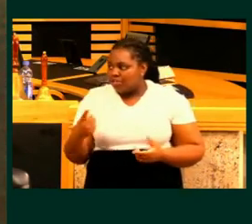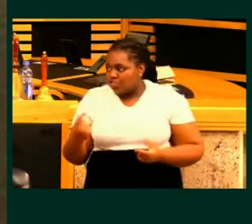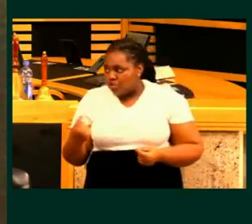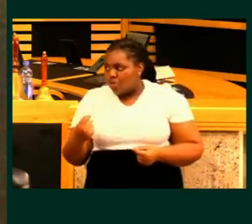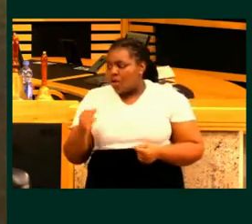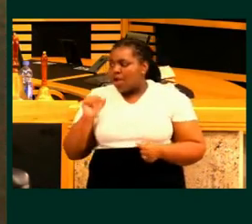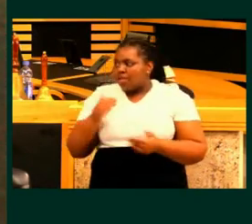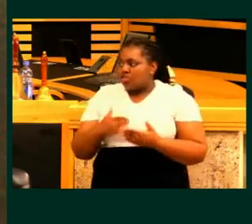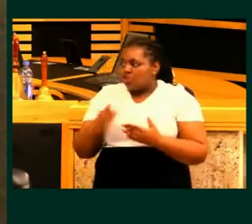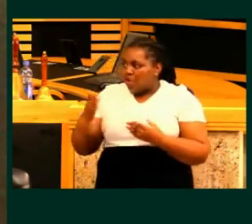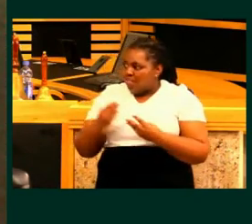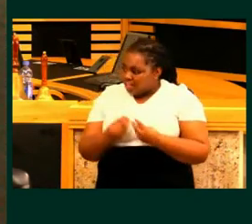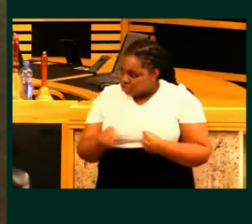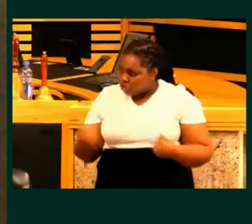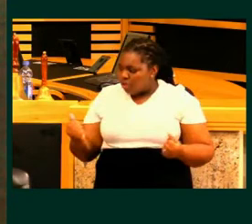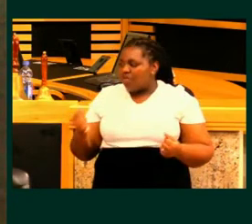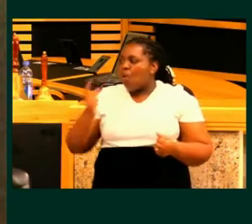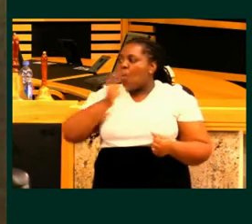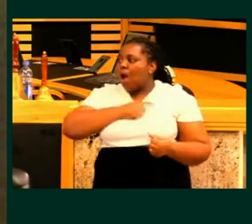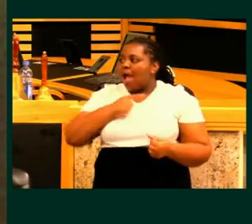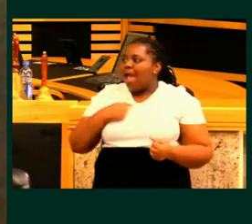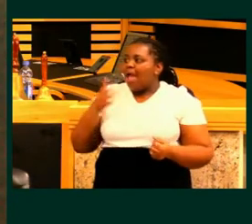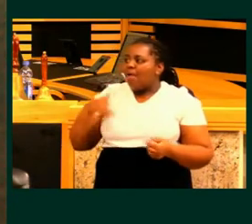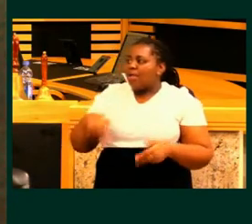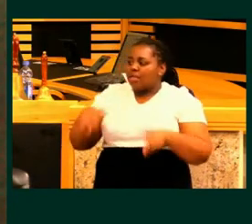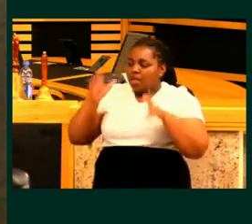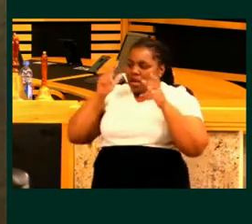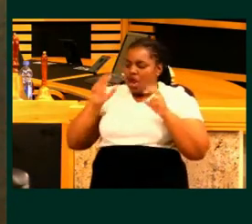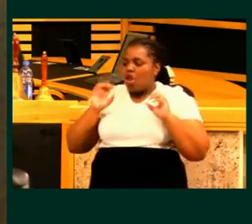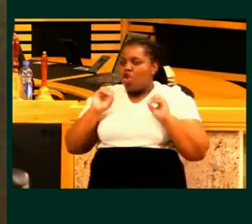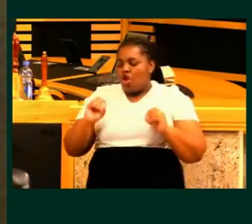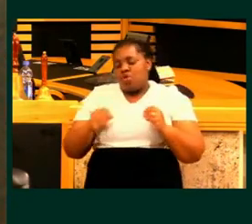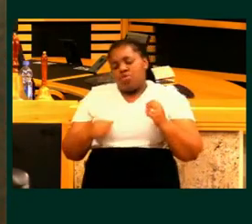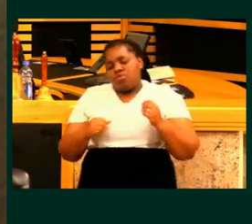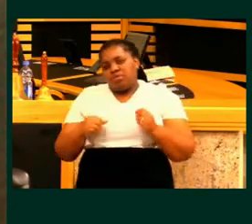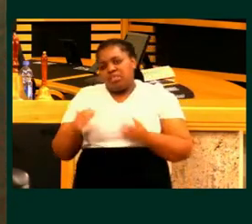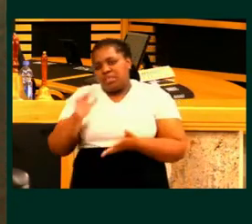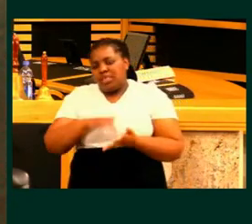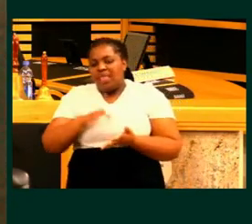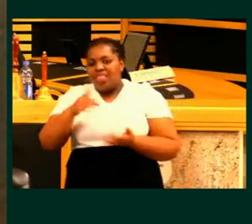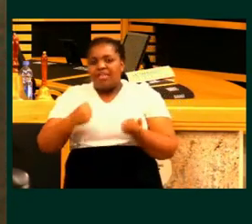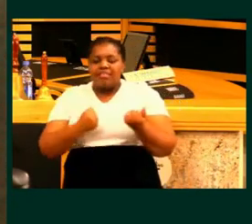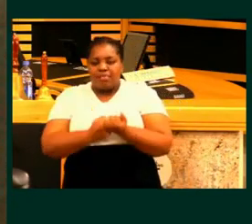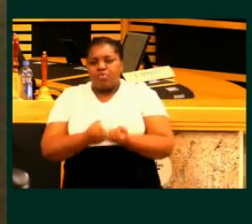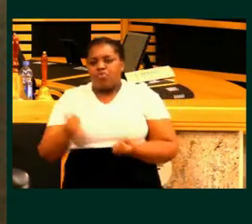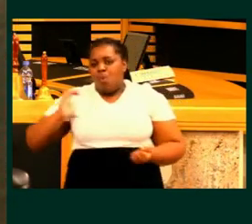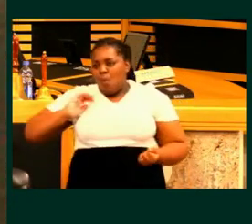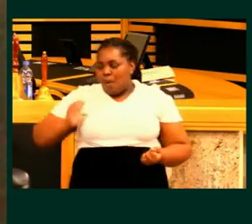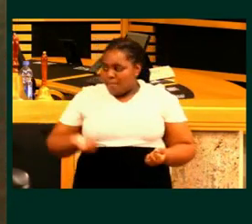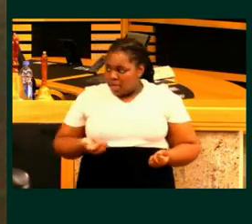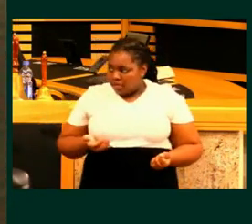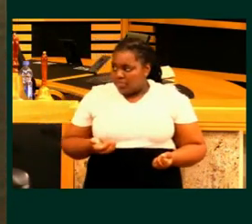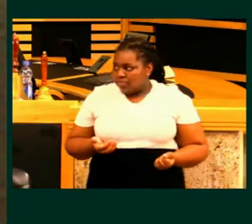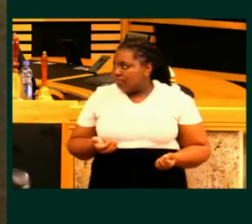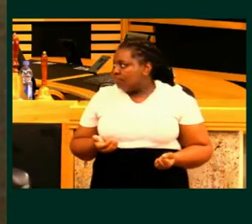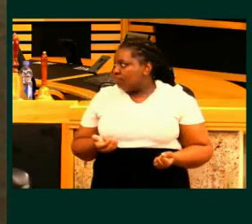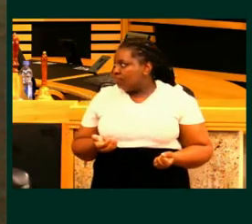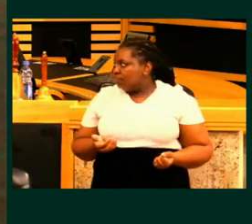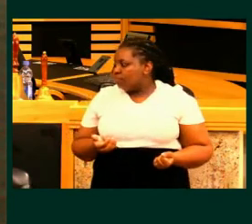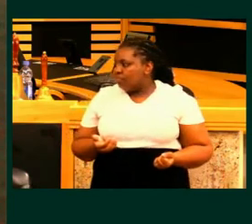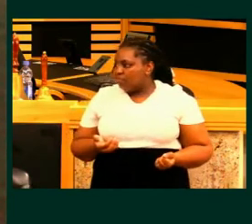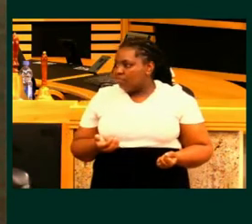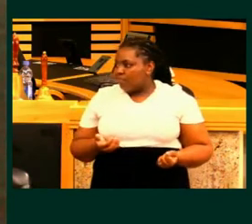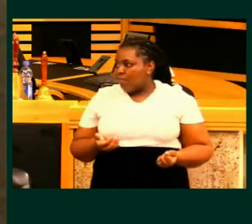can address because we have little to no centers that support uh women there's there's there's a need to